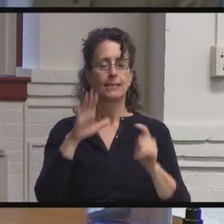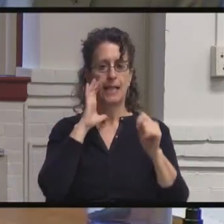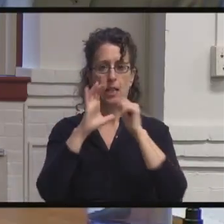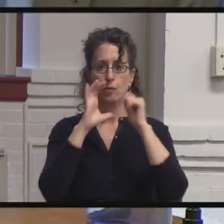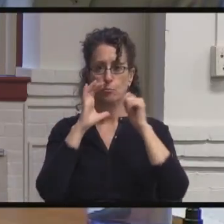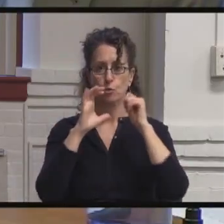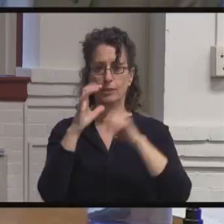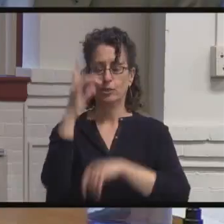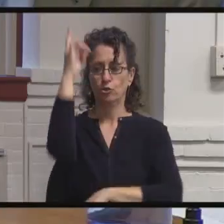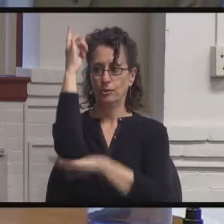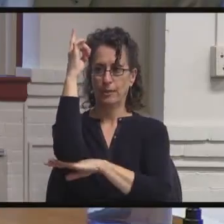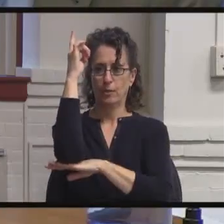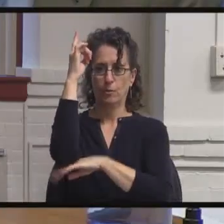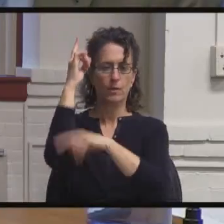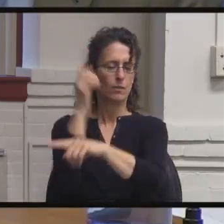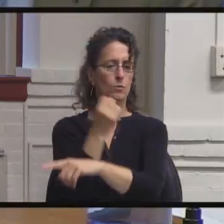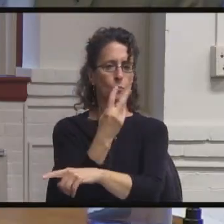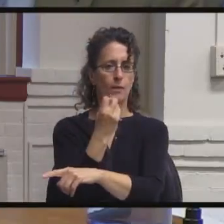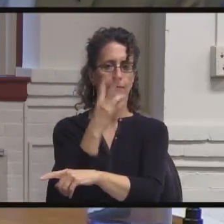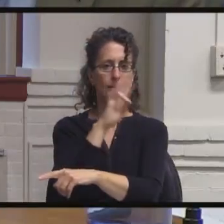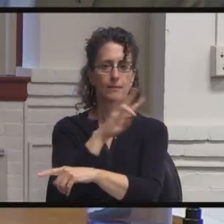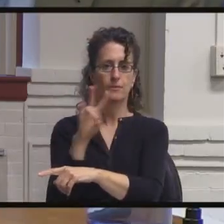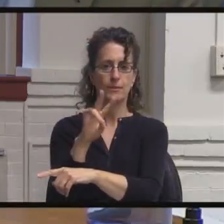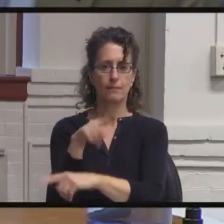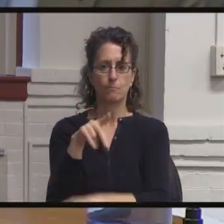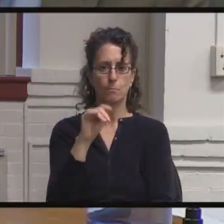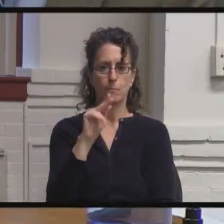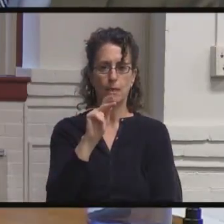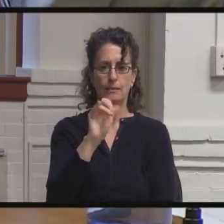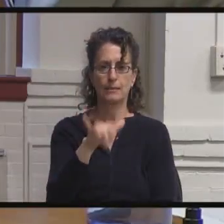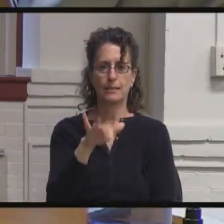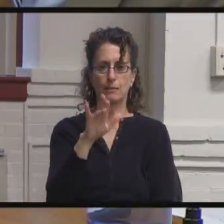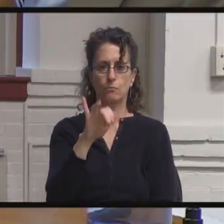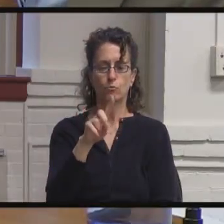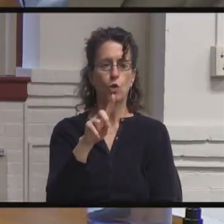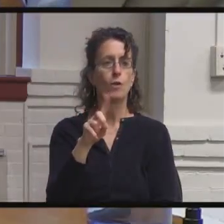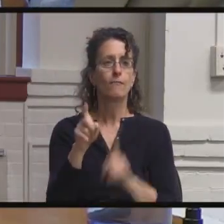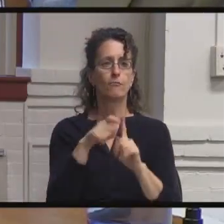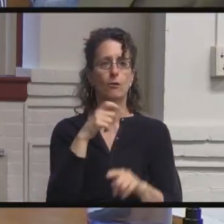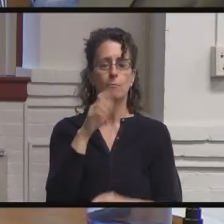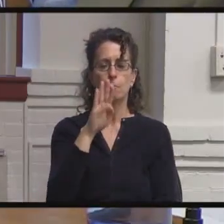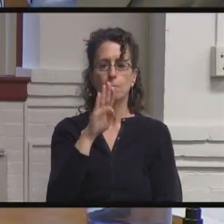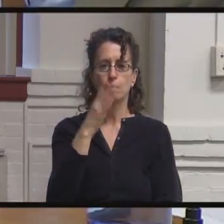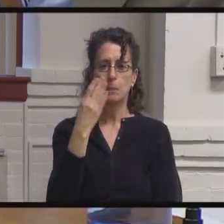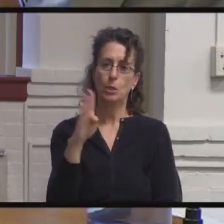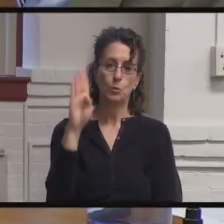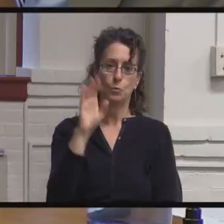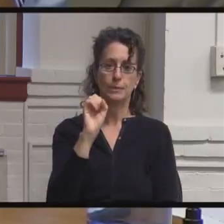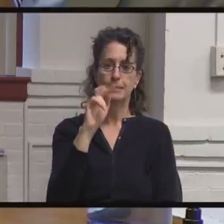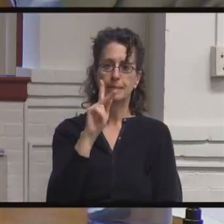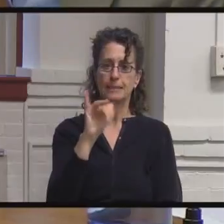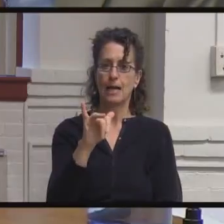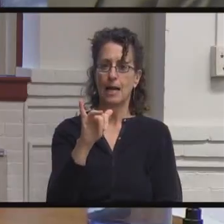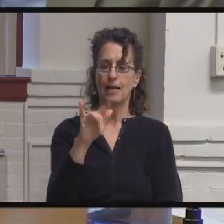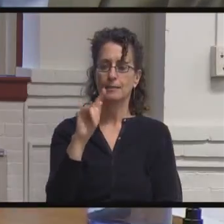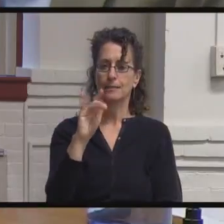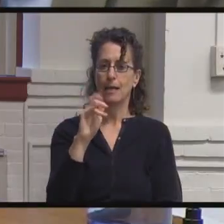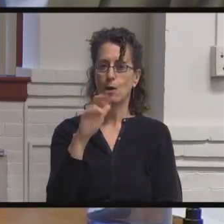telecommunications tower at 1277 Putney Road. Application by Blue Sky Towers LLC.